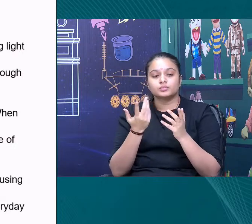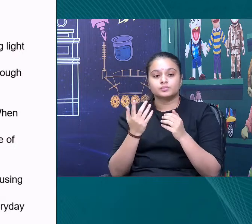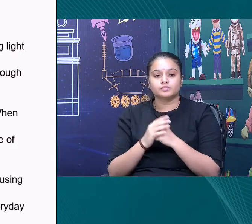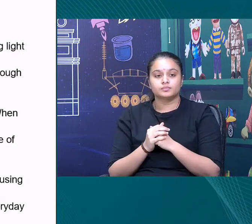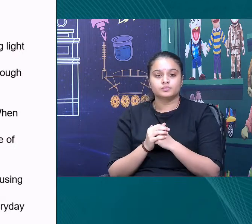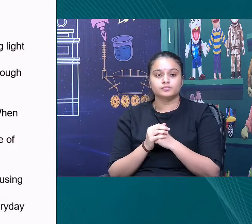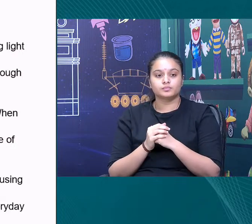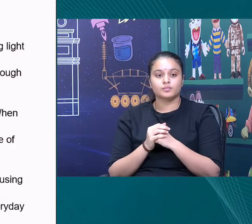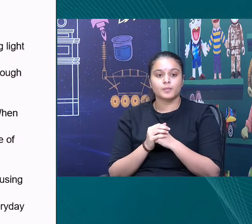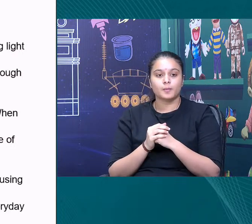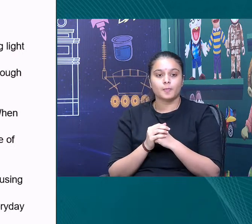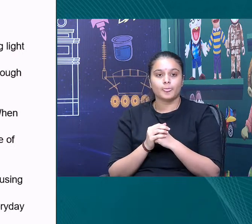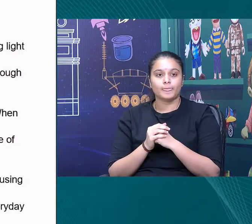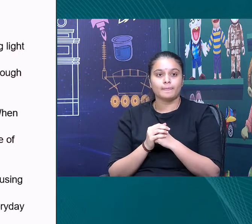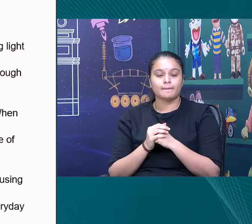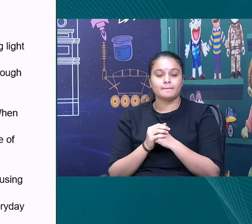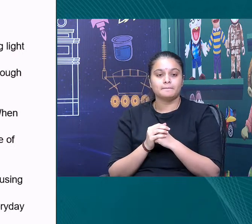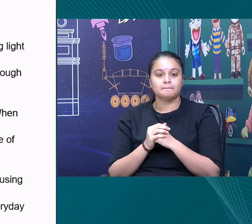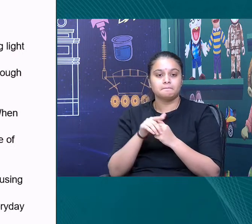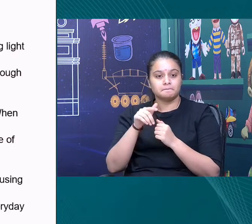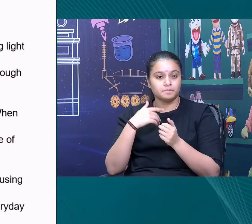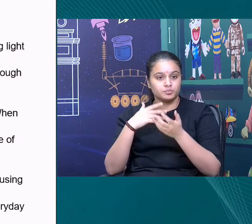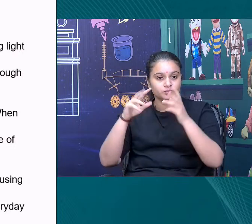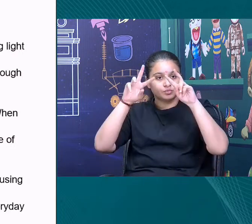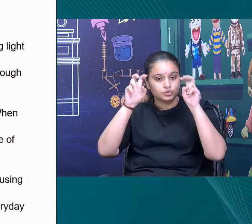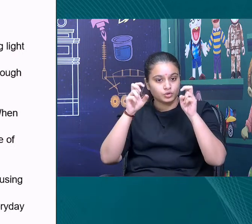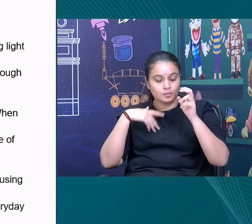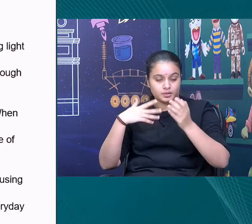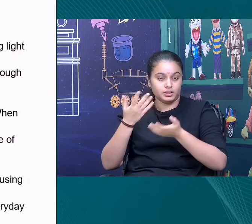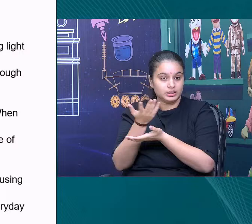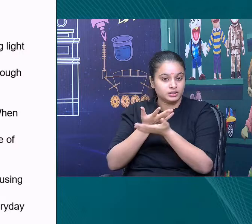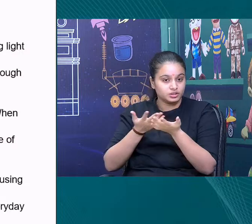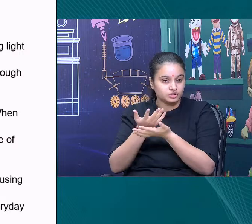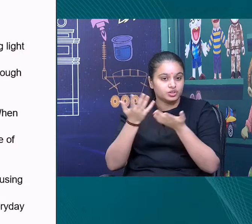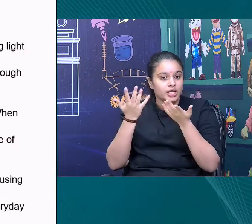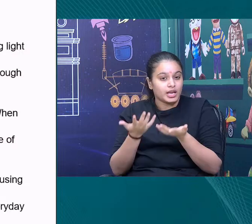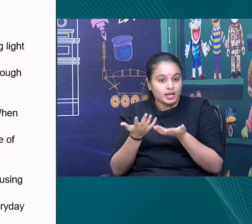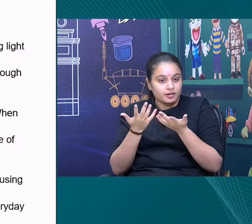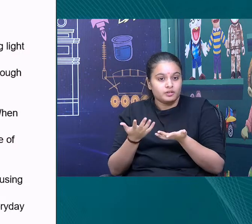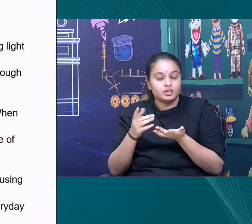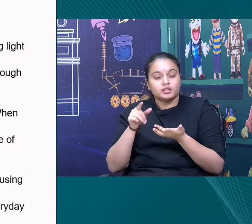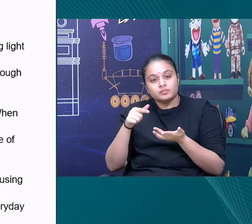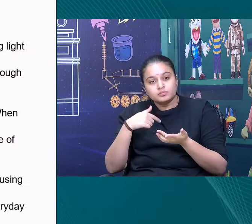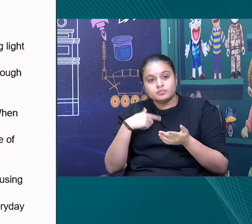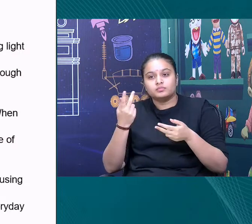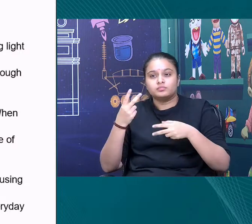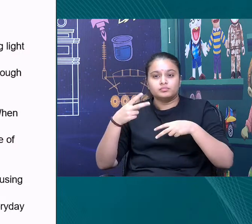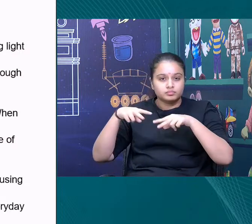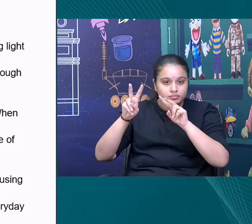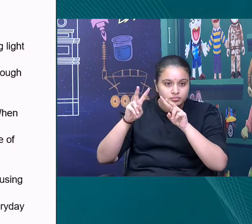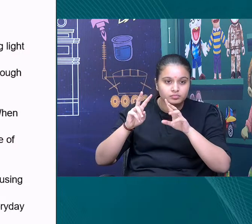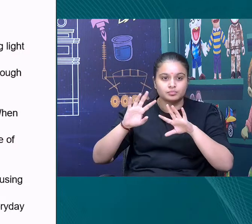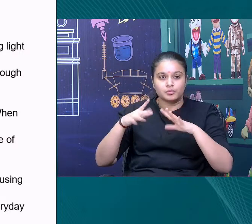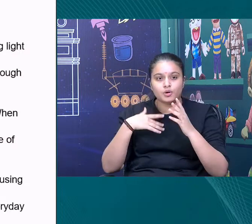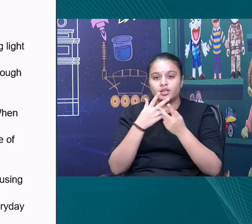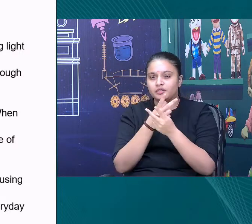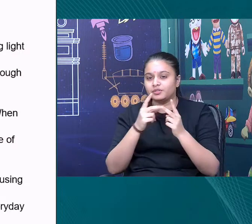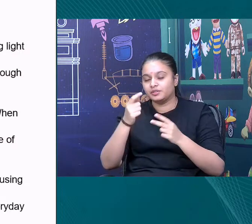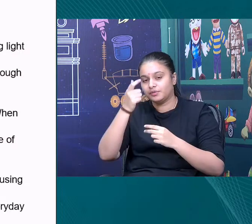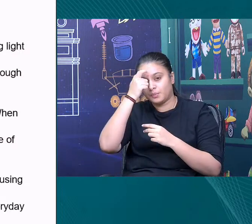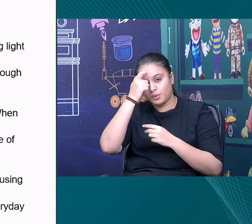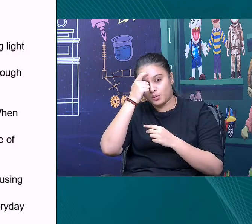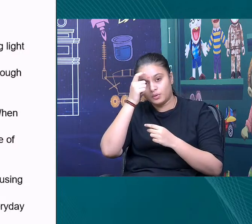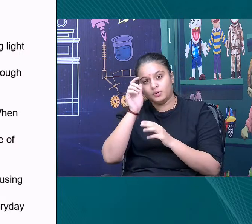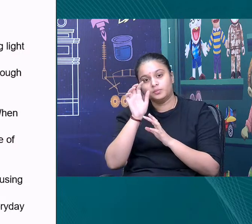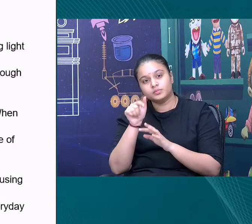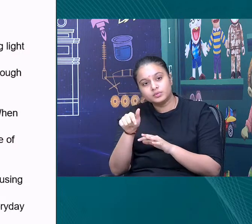out such a heavy topic of discussion, inspiration, overcoming struggles. It